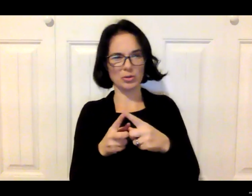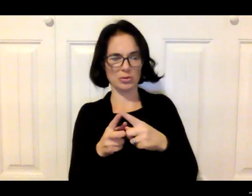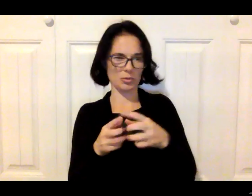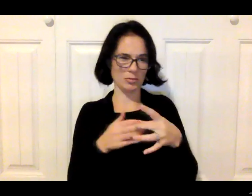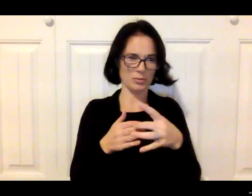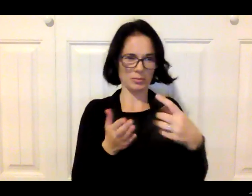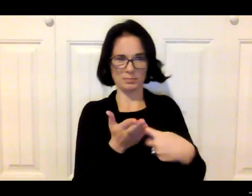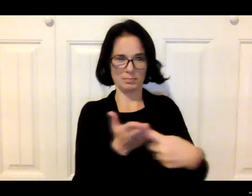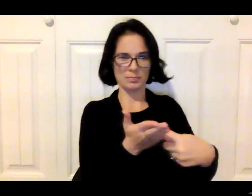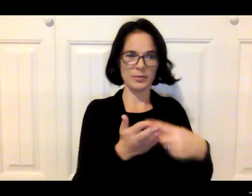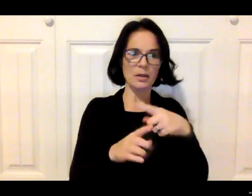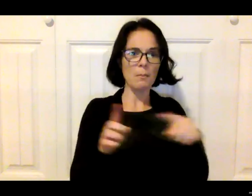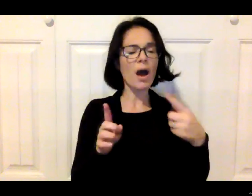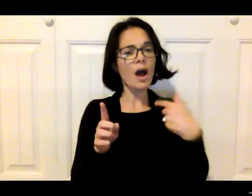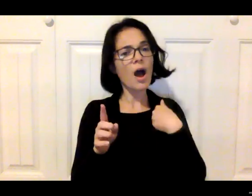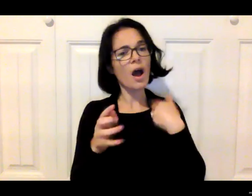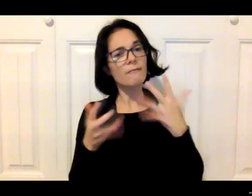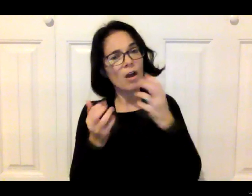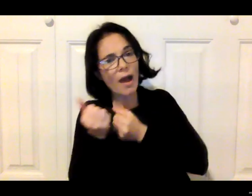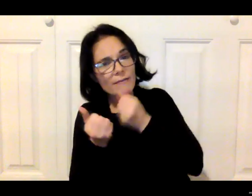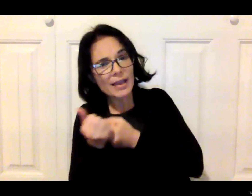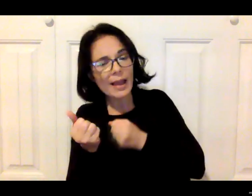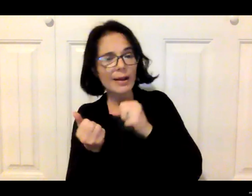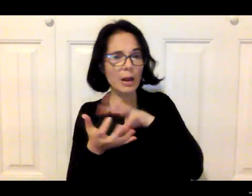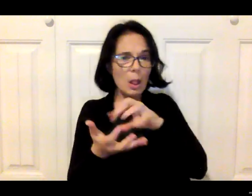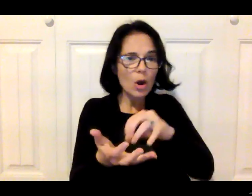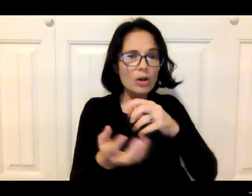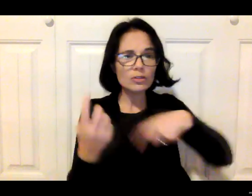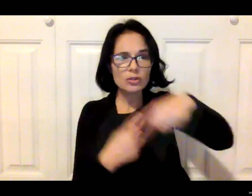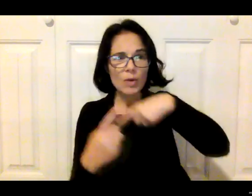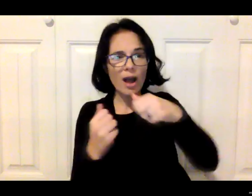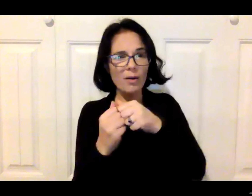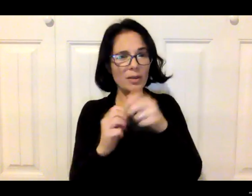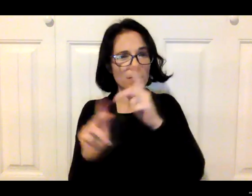have been more informed now with, again, like surrounding myself with key folks,